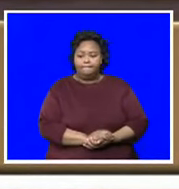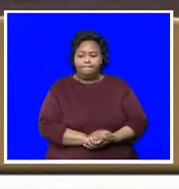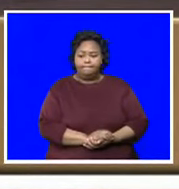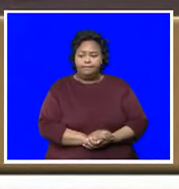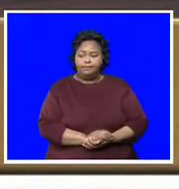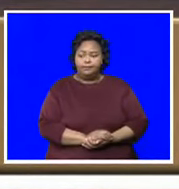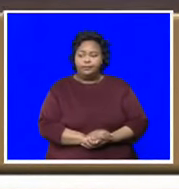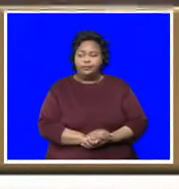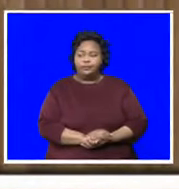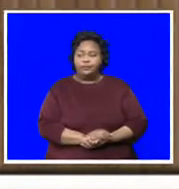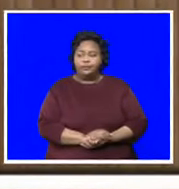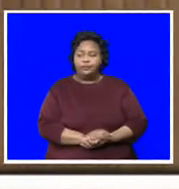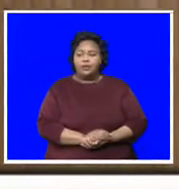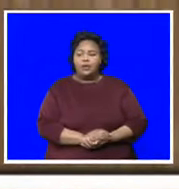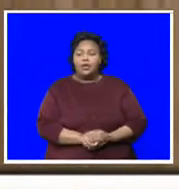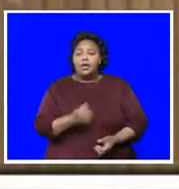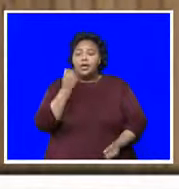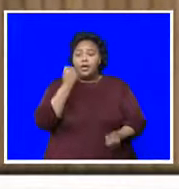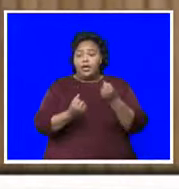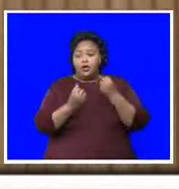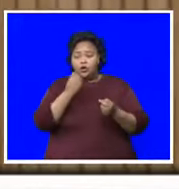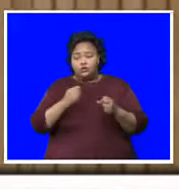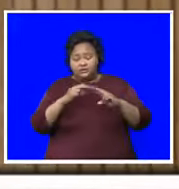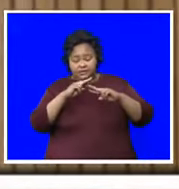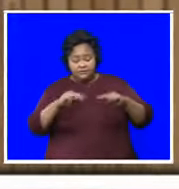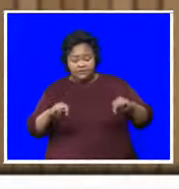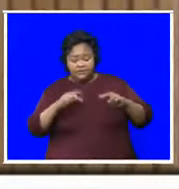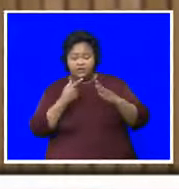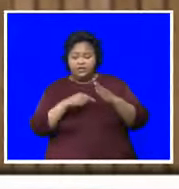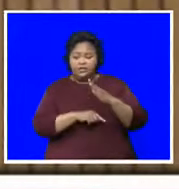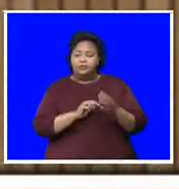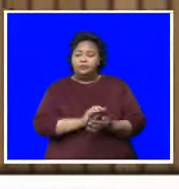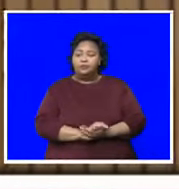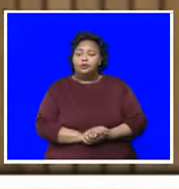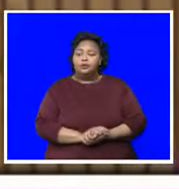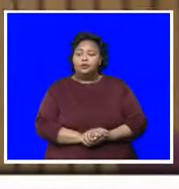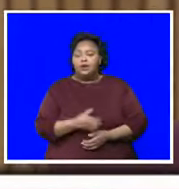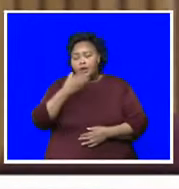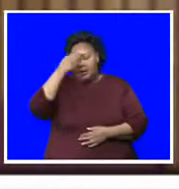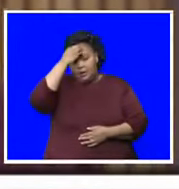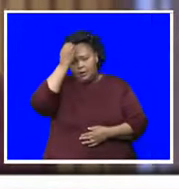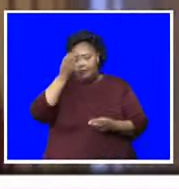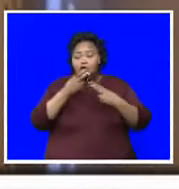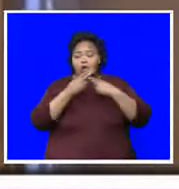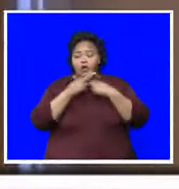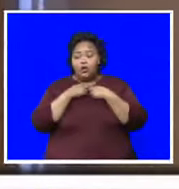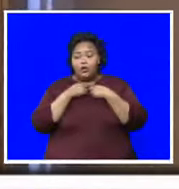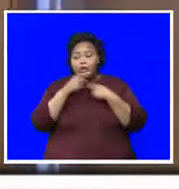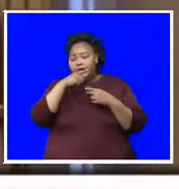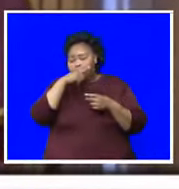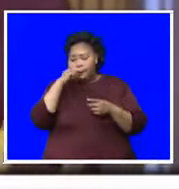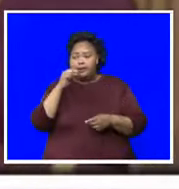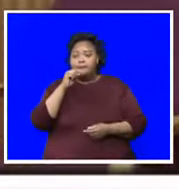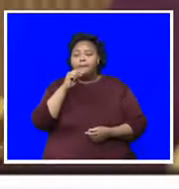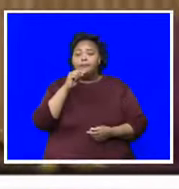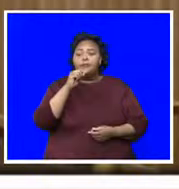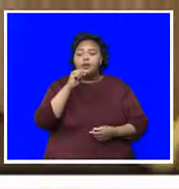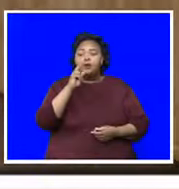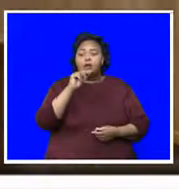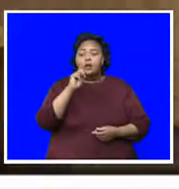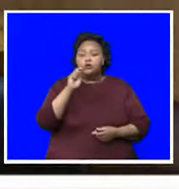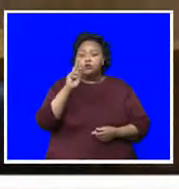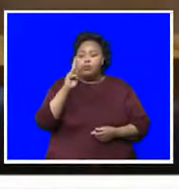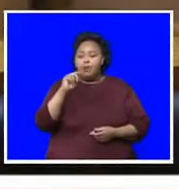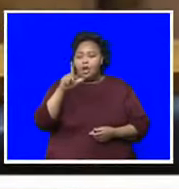also conducted an inspection in loco. In this matter, the Crown is represented by Principal Crown Counsel Macebo